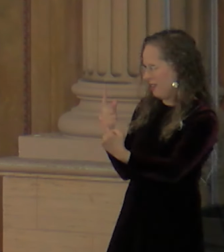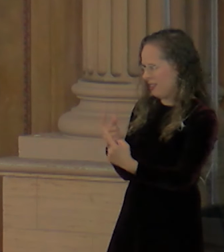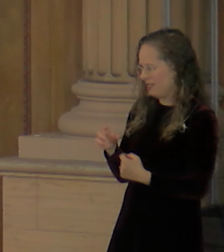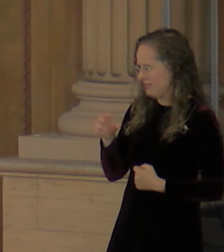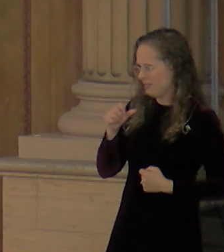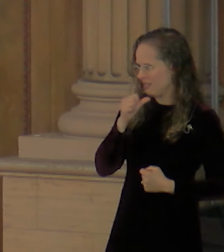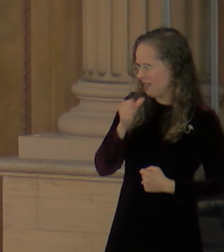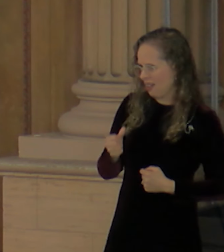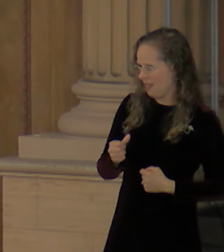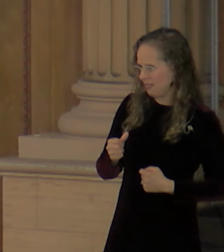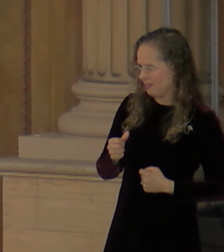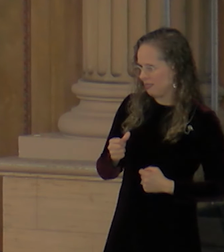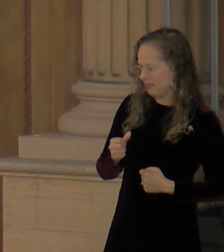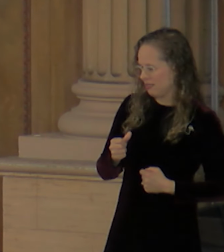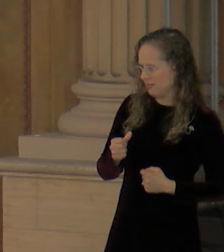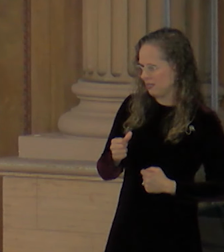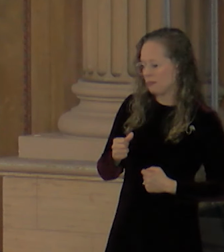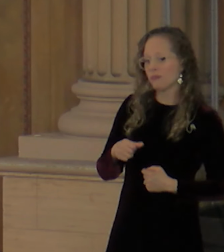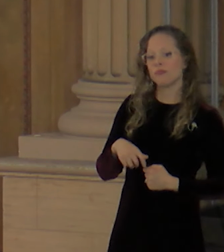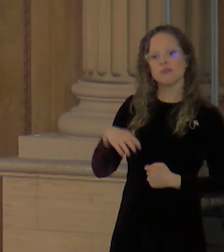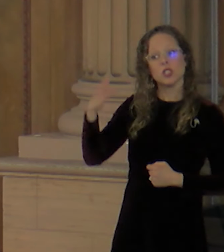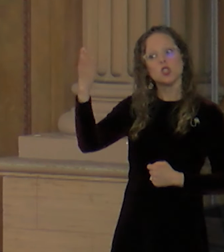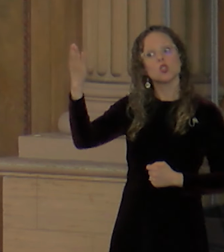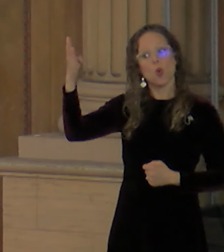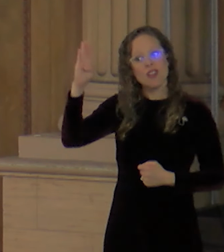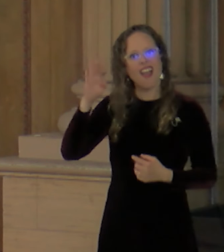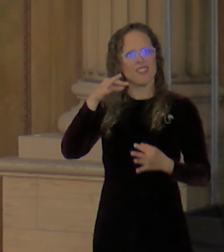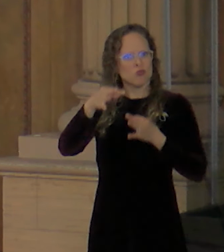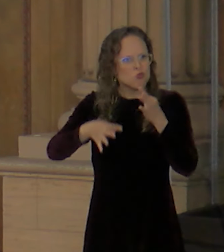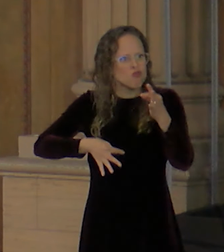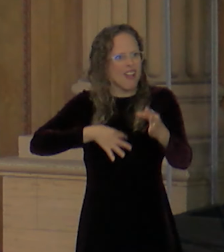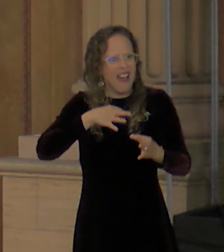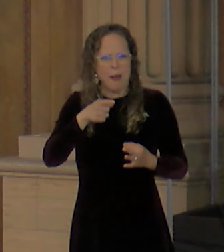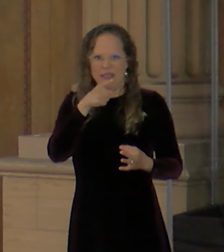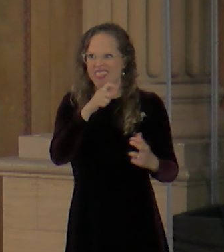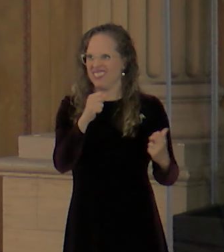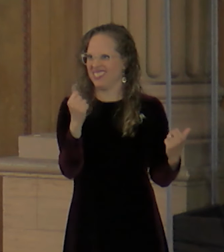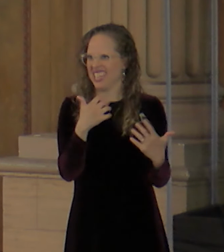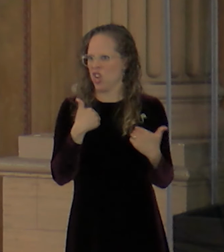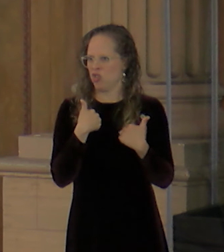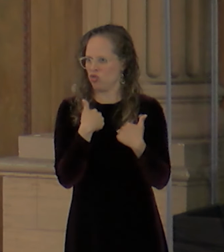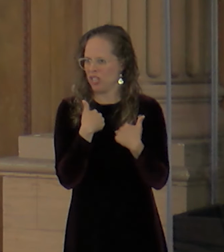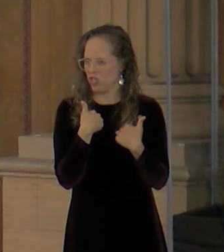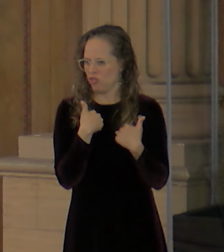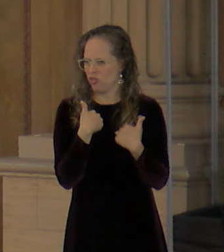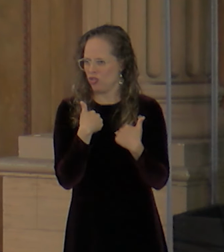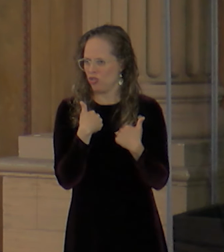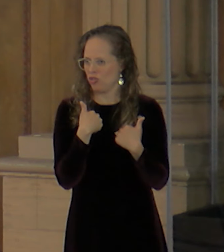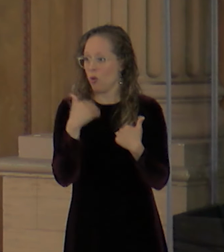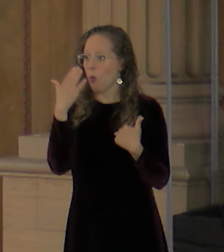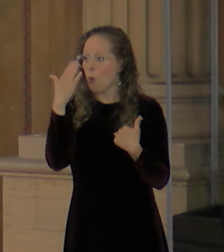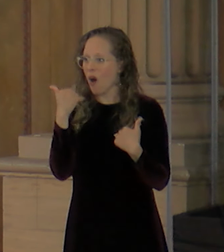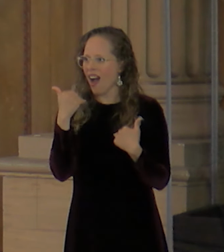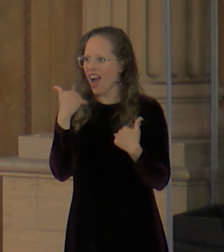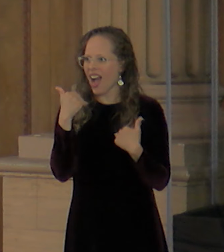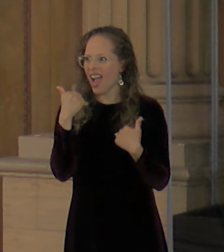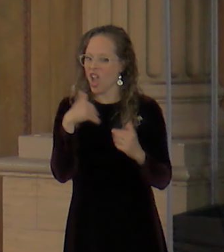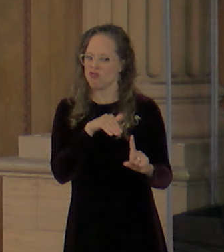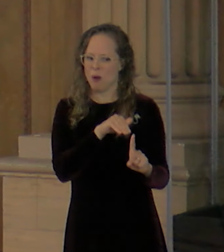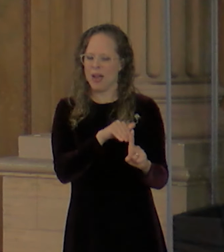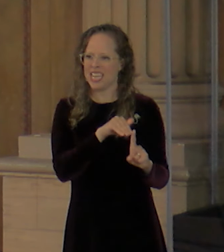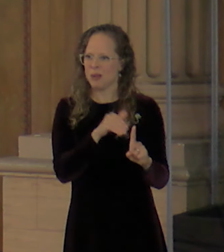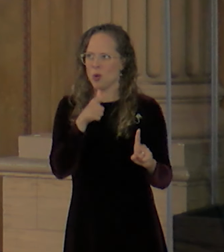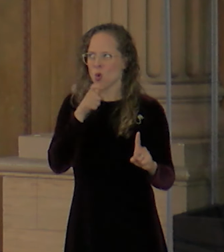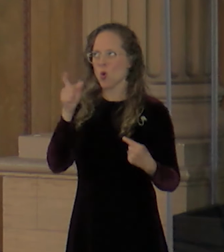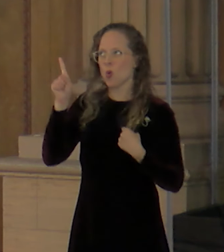So by pointing to Leviathan, God's reminding Job of who the real enemy is. Also, God gives this long description of Leviathan to